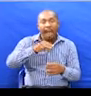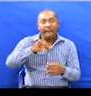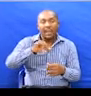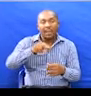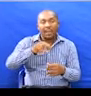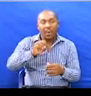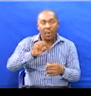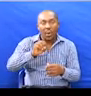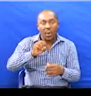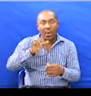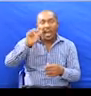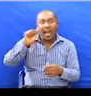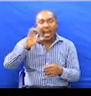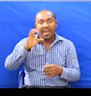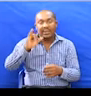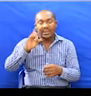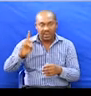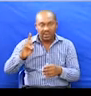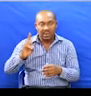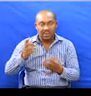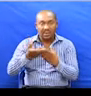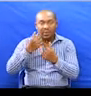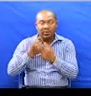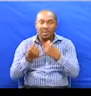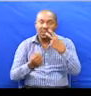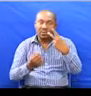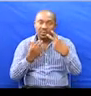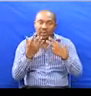The first one is known as essential